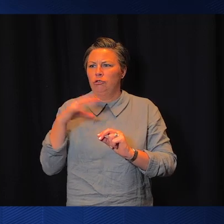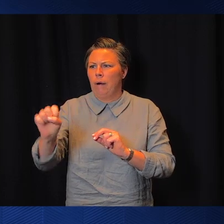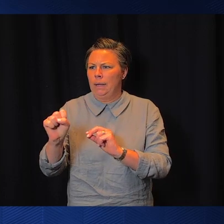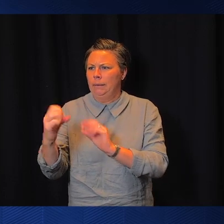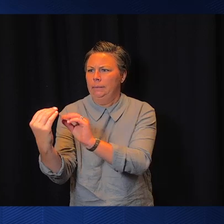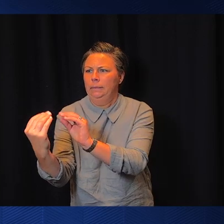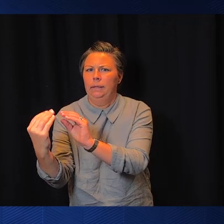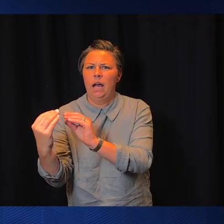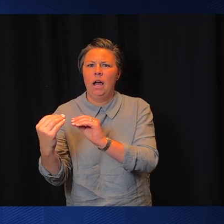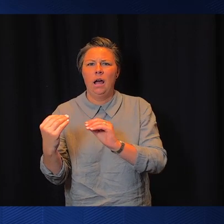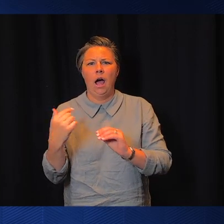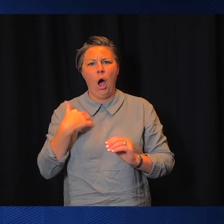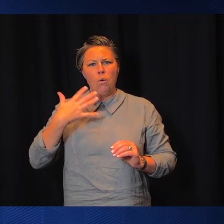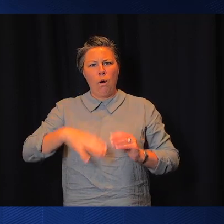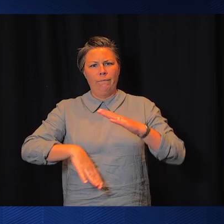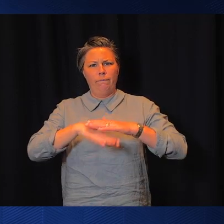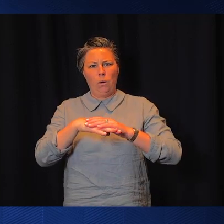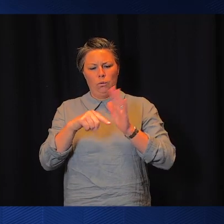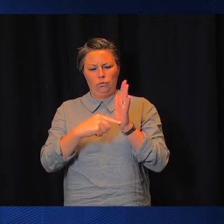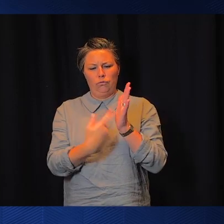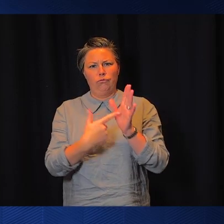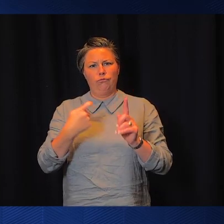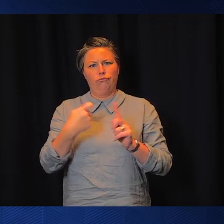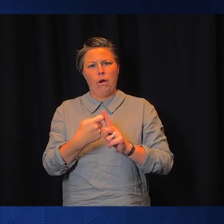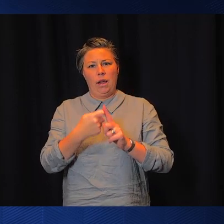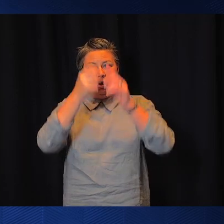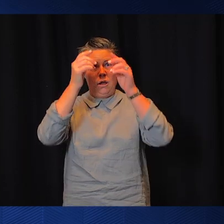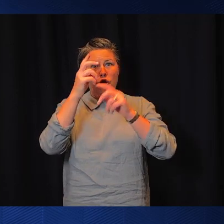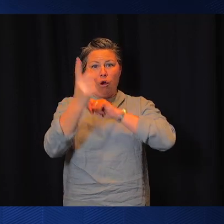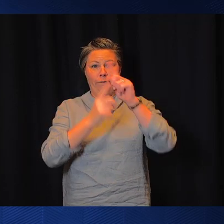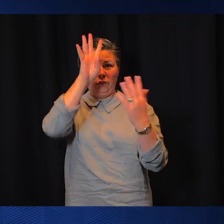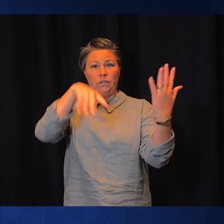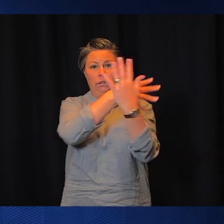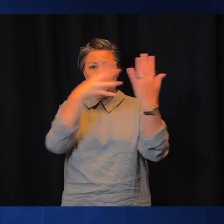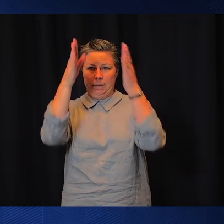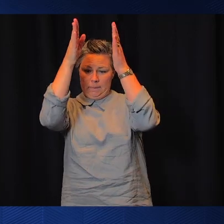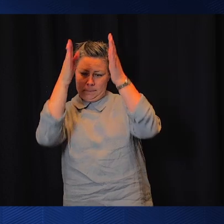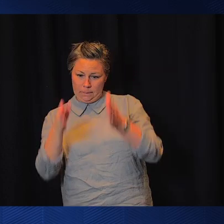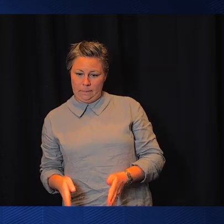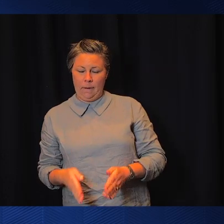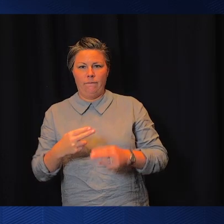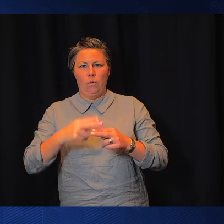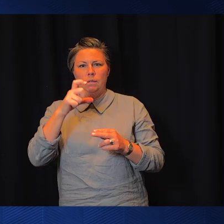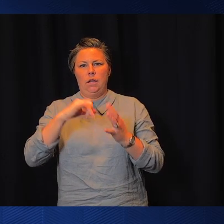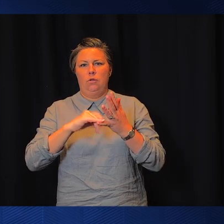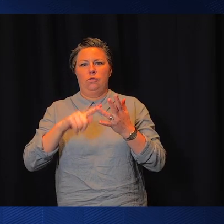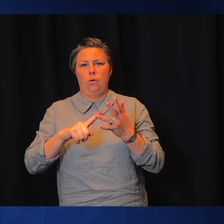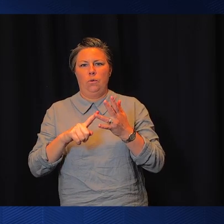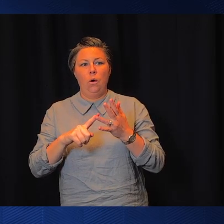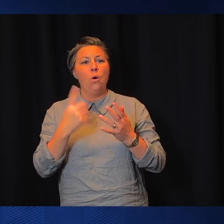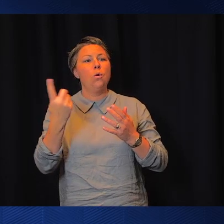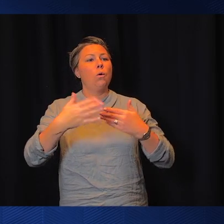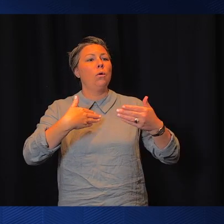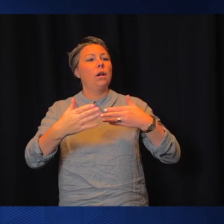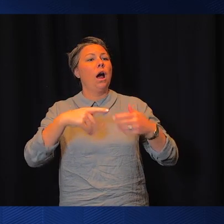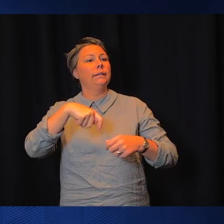That was the game of 1920s. We have to go somewhere else, right? Parallel track, and whoever hosting the next meeting, remember this, we're gonna